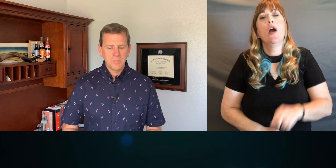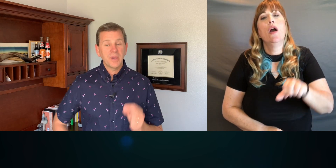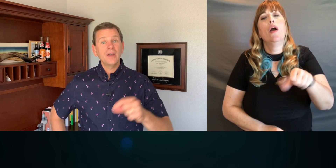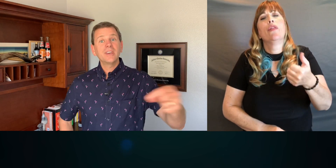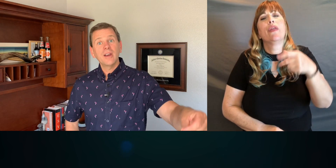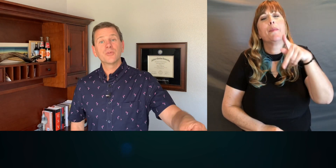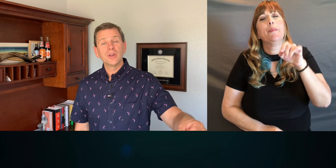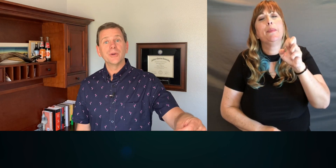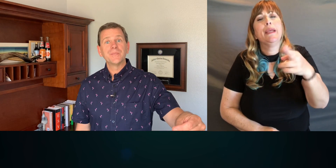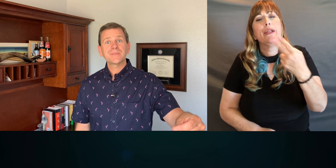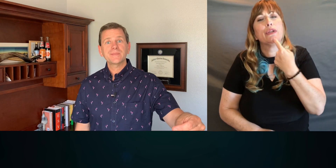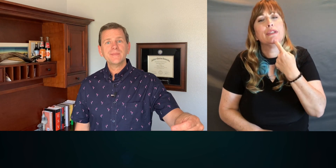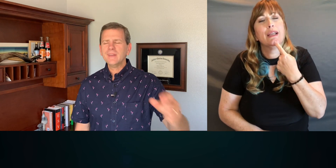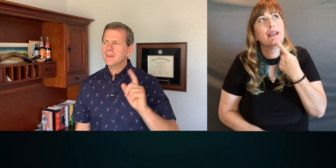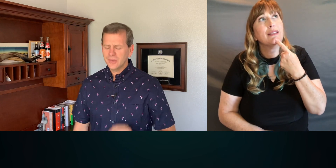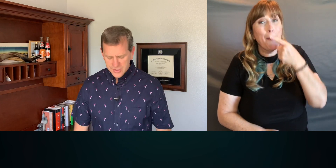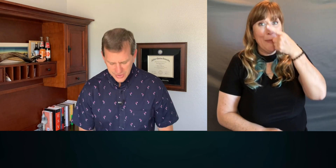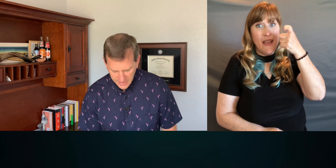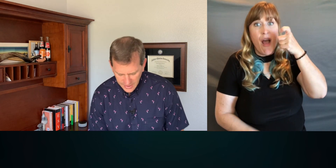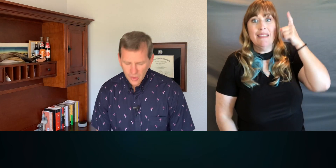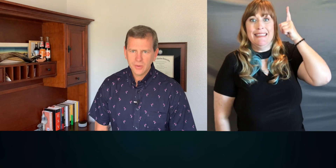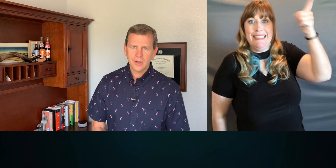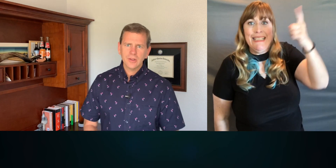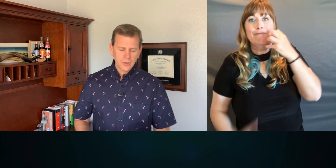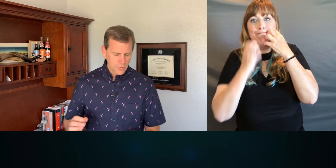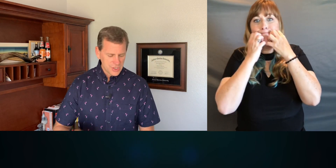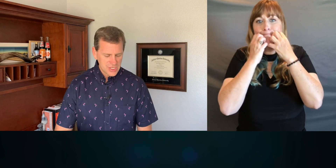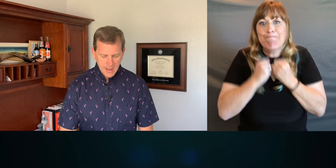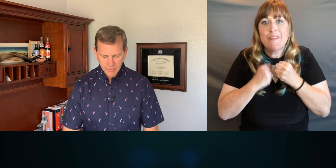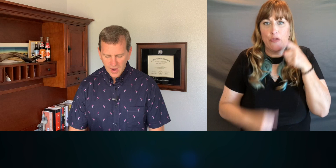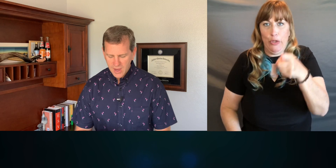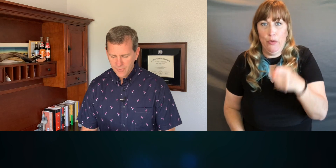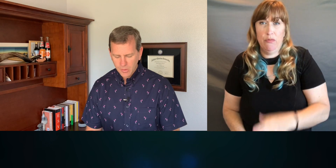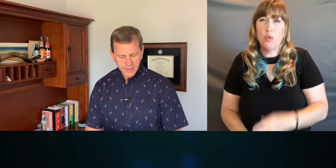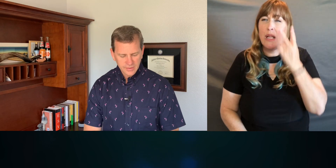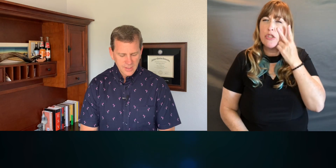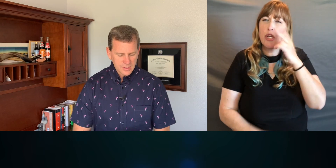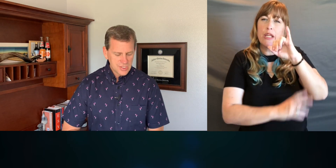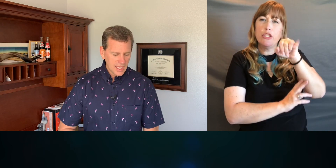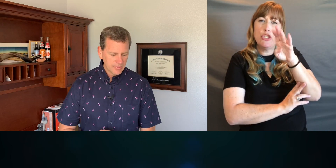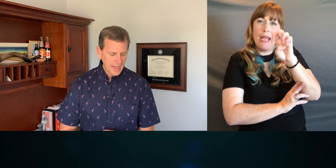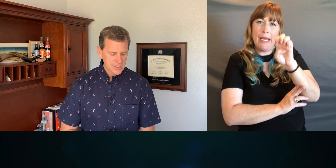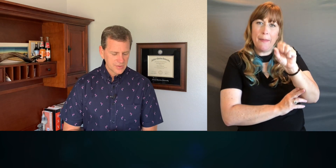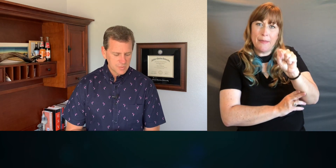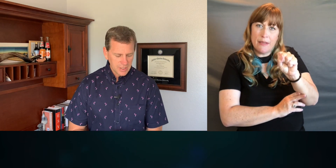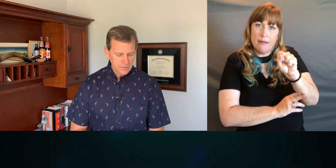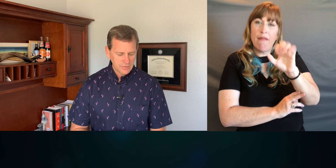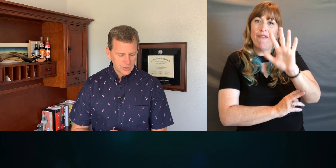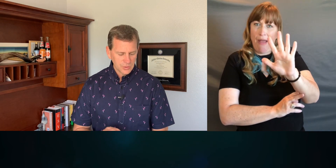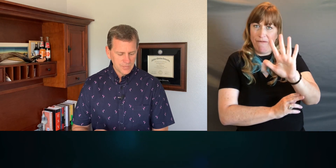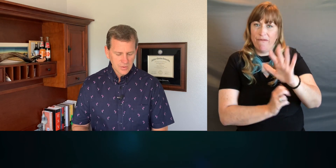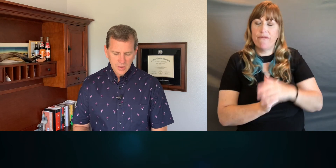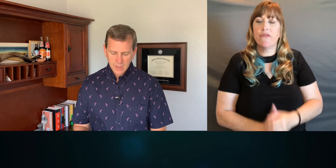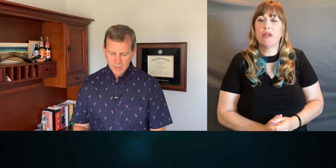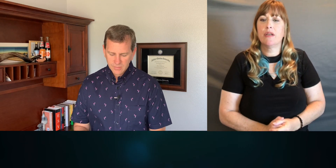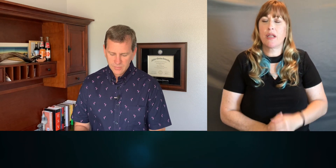says, because he cares for you. Now, this is the interesting thing. You know, let's look over in James 5 for a moment, because James actually speaks